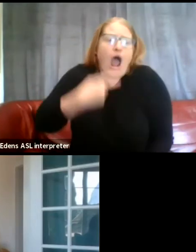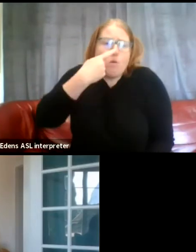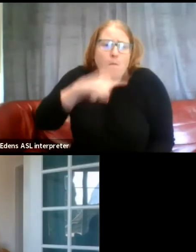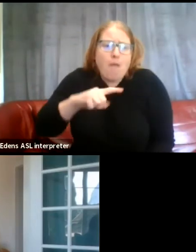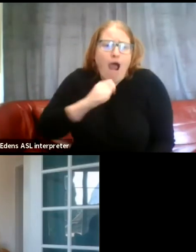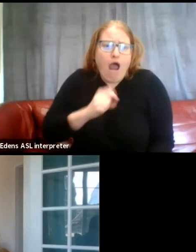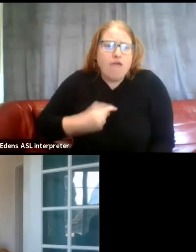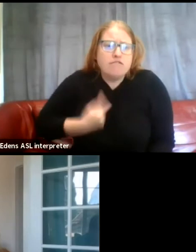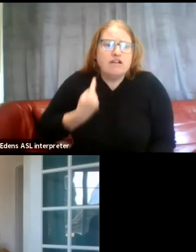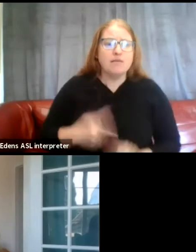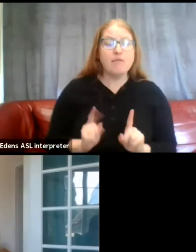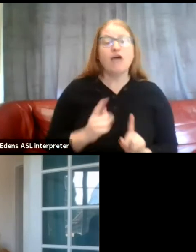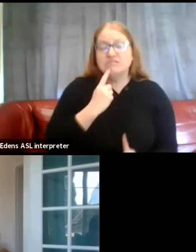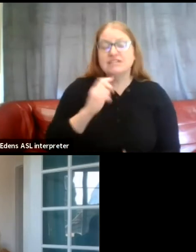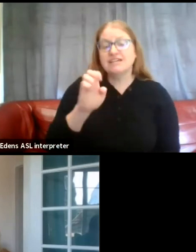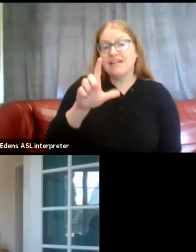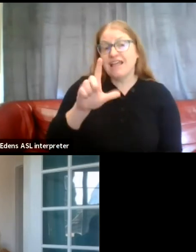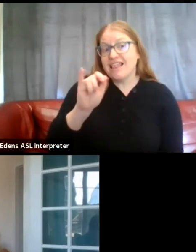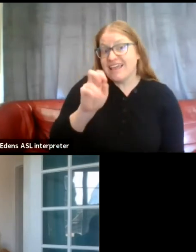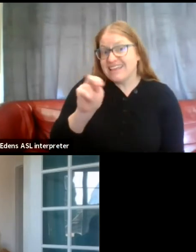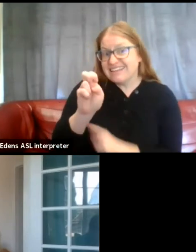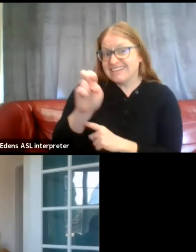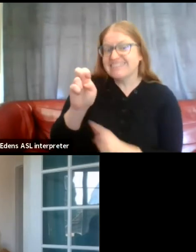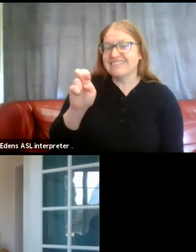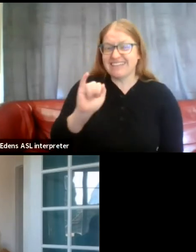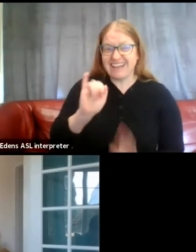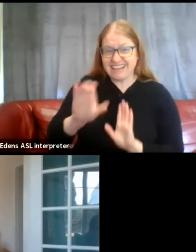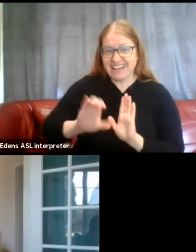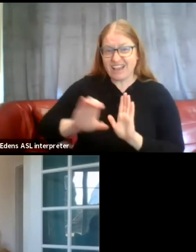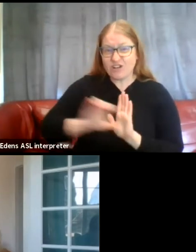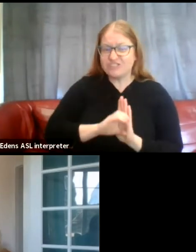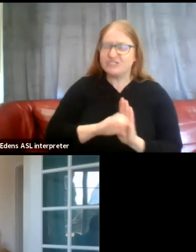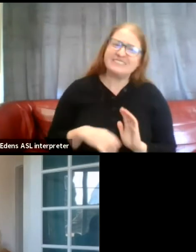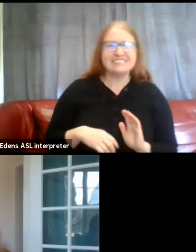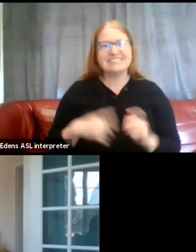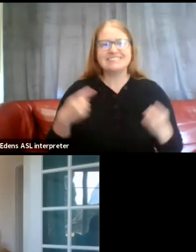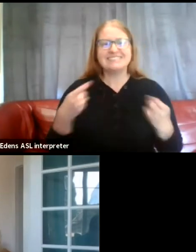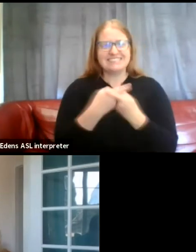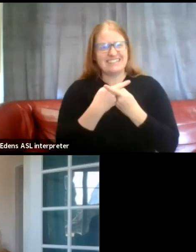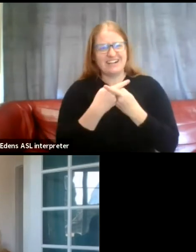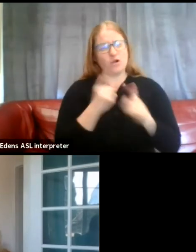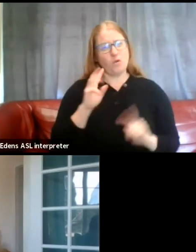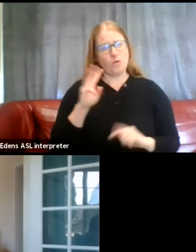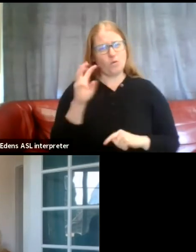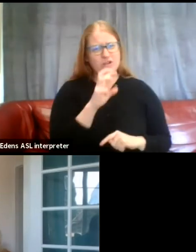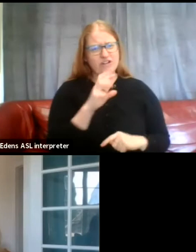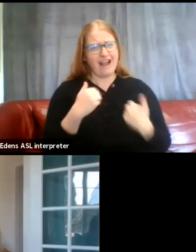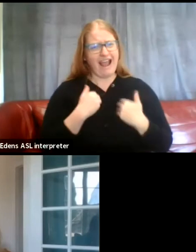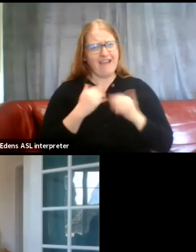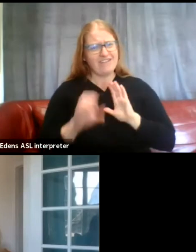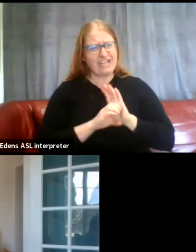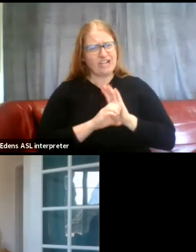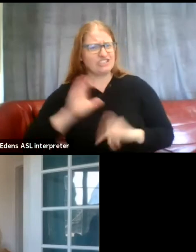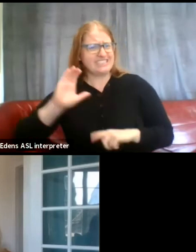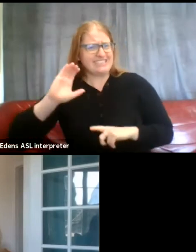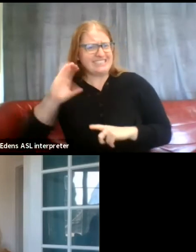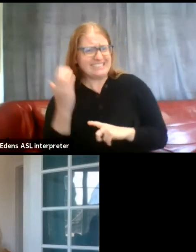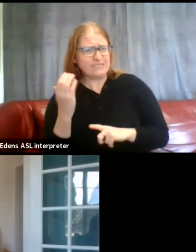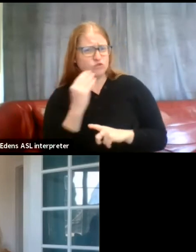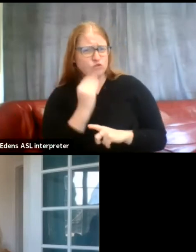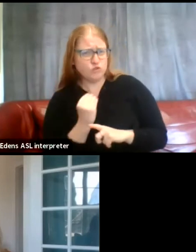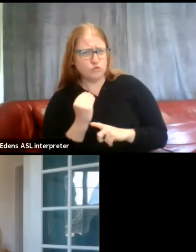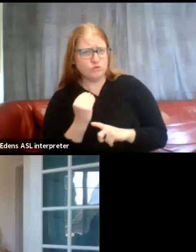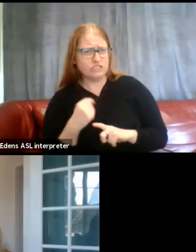Elaine, I'm of two minds about it, because there is something very weird about having a character seem so Jewish and be